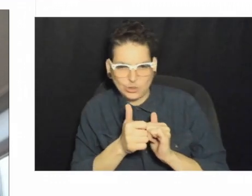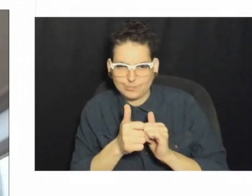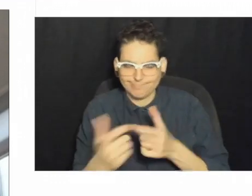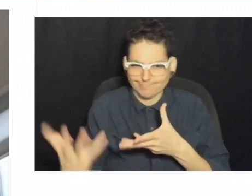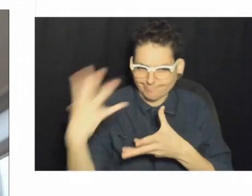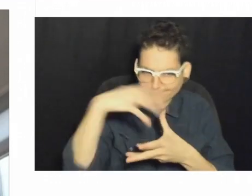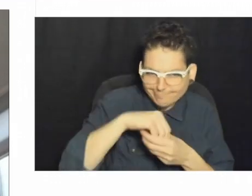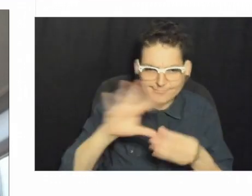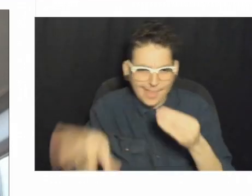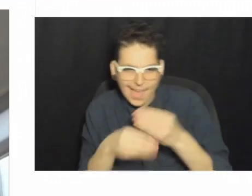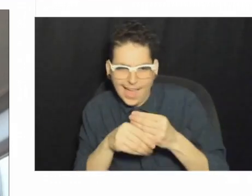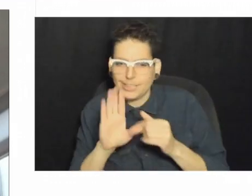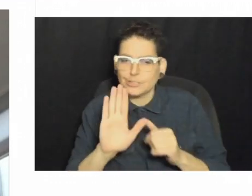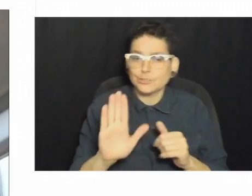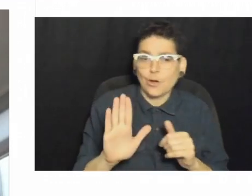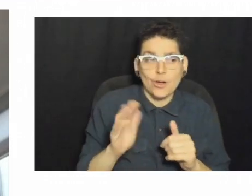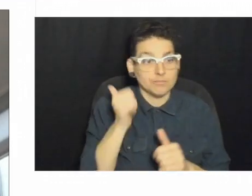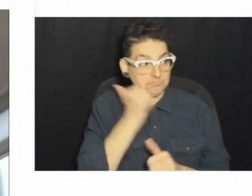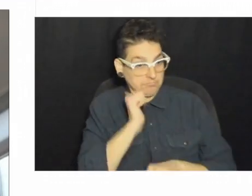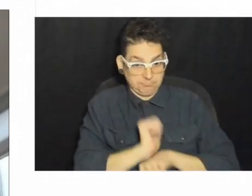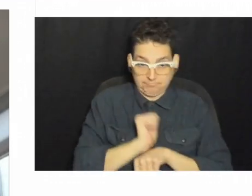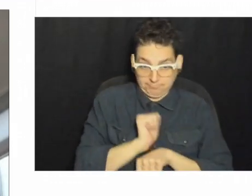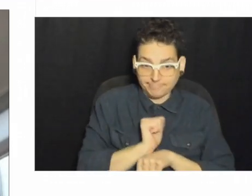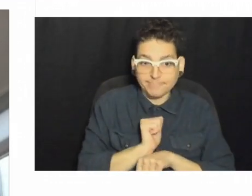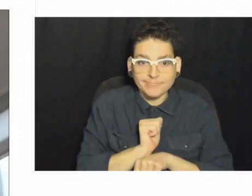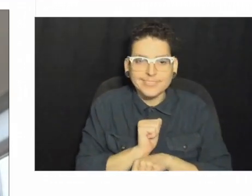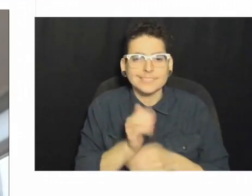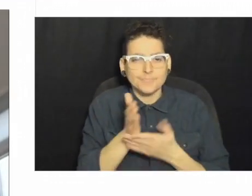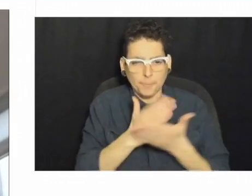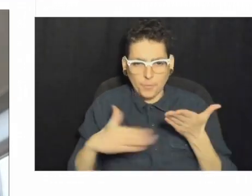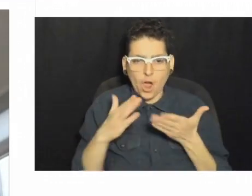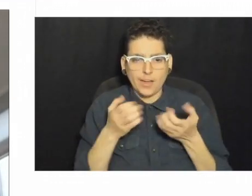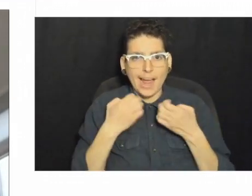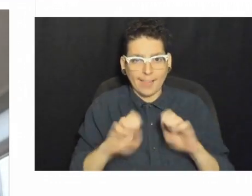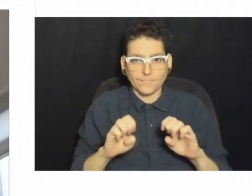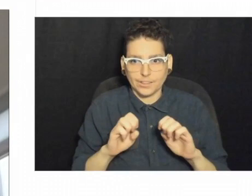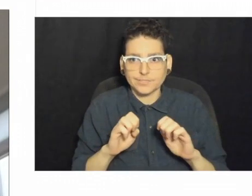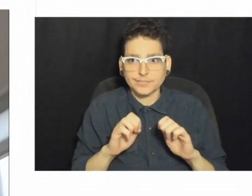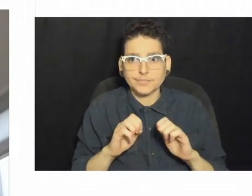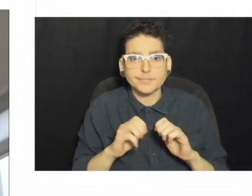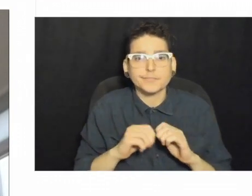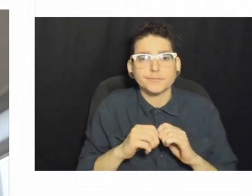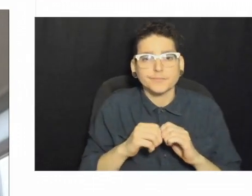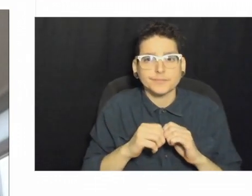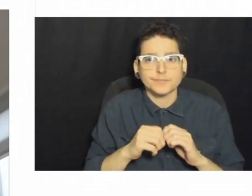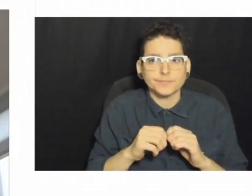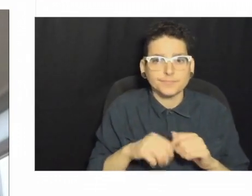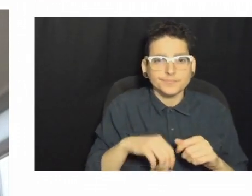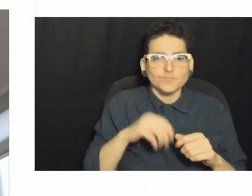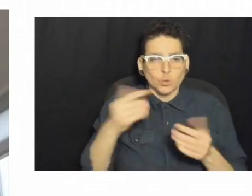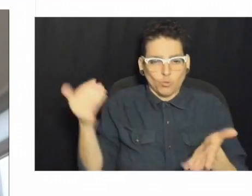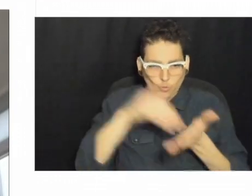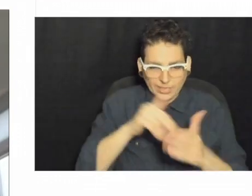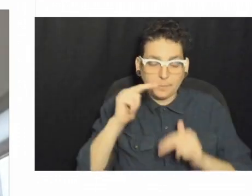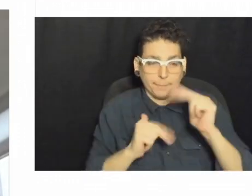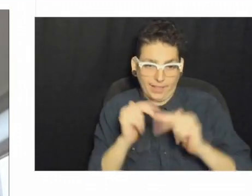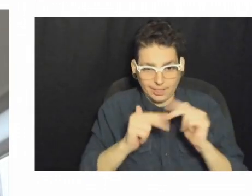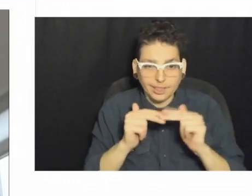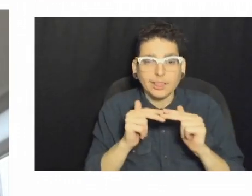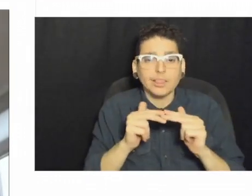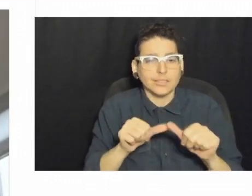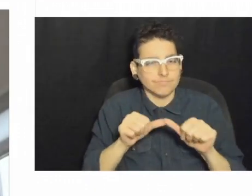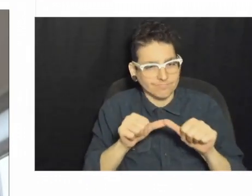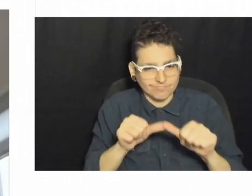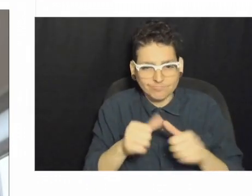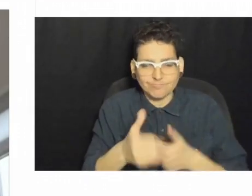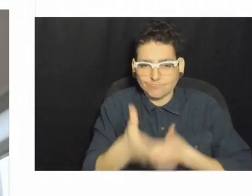an effort to rebuild and maintain trust in FEPR science. And then the second half